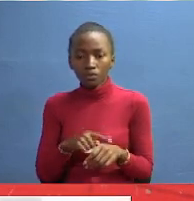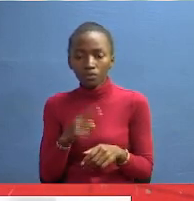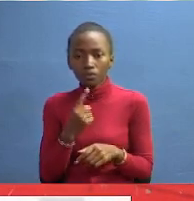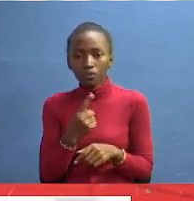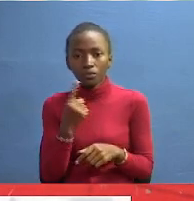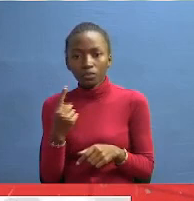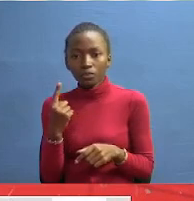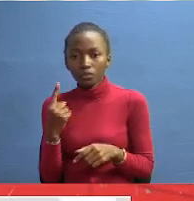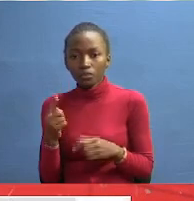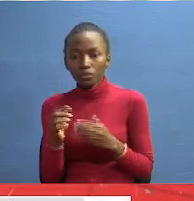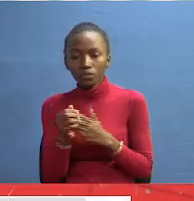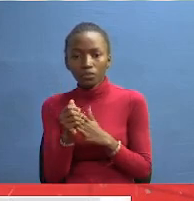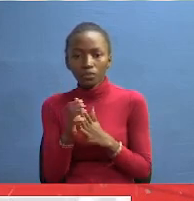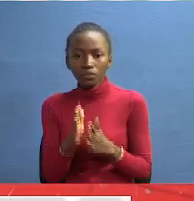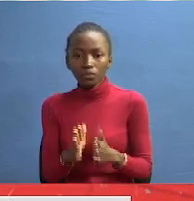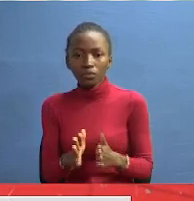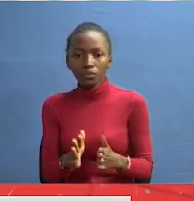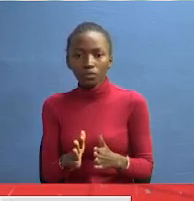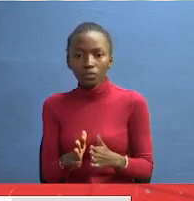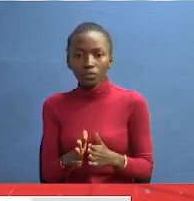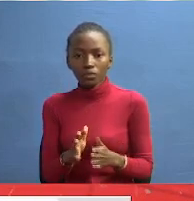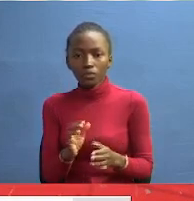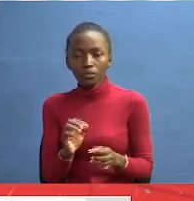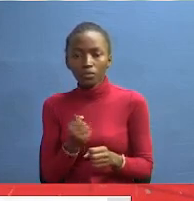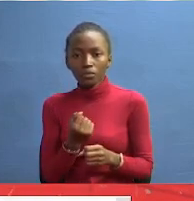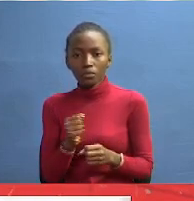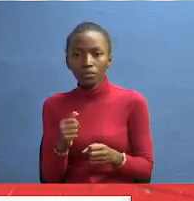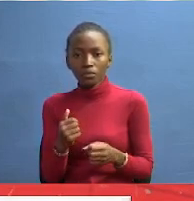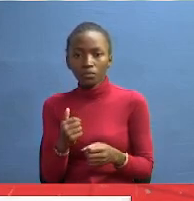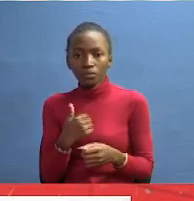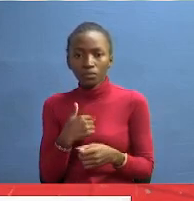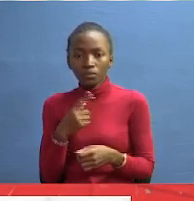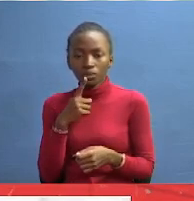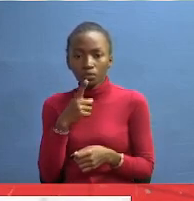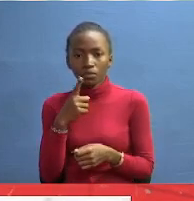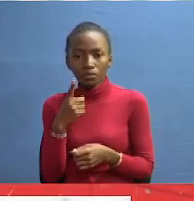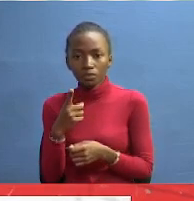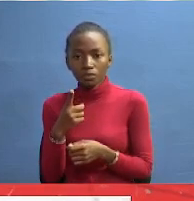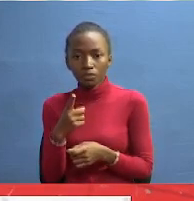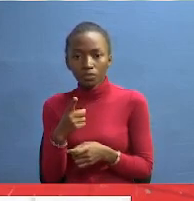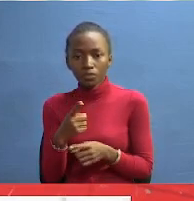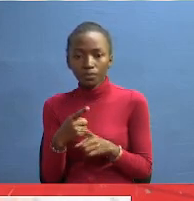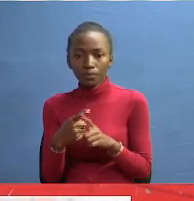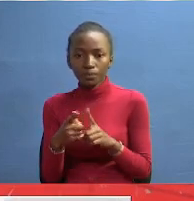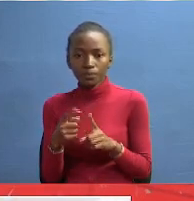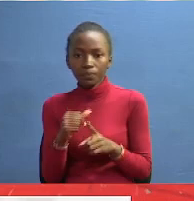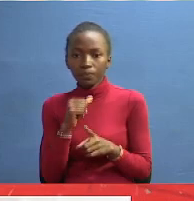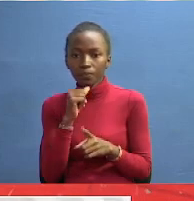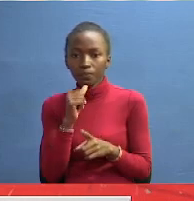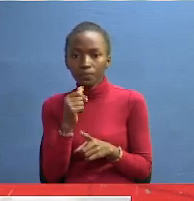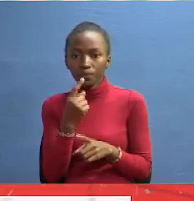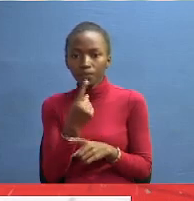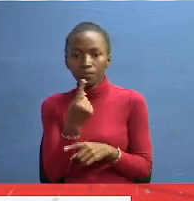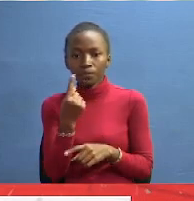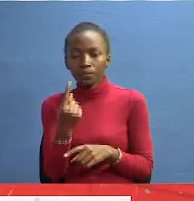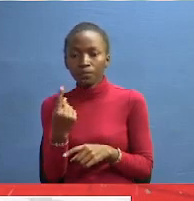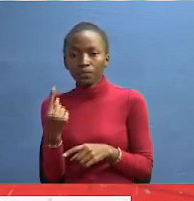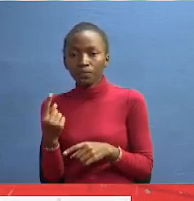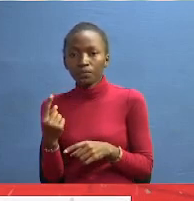be subject to accusation, but of course that does not mean that everyone is speaking from the same script.